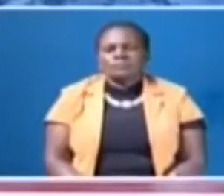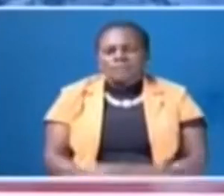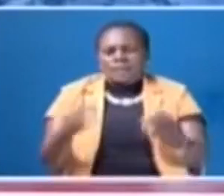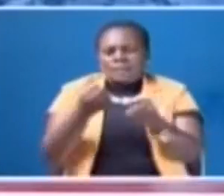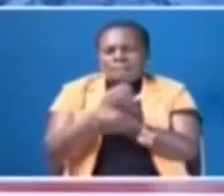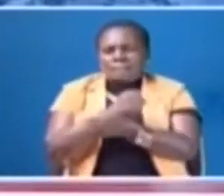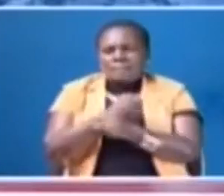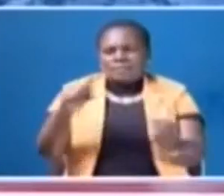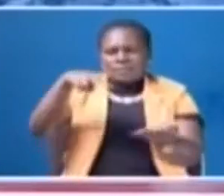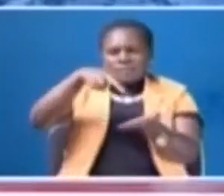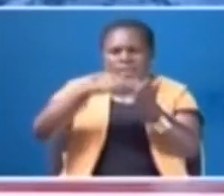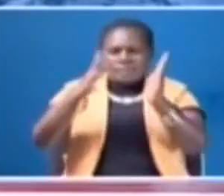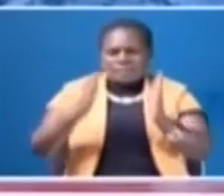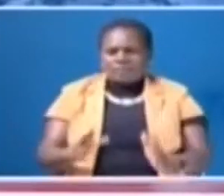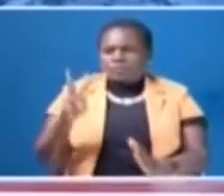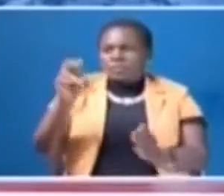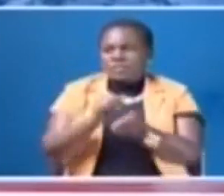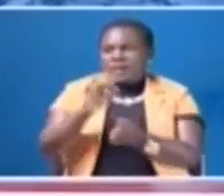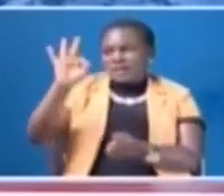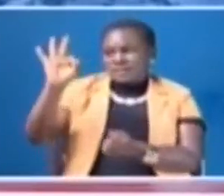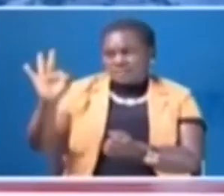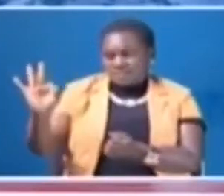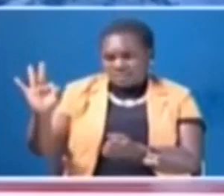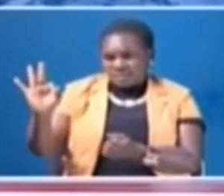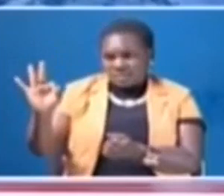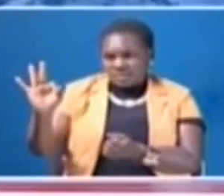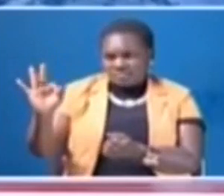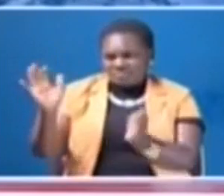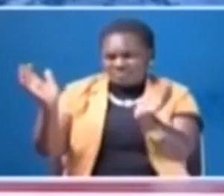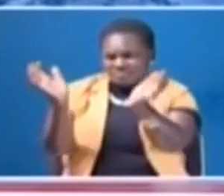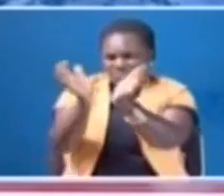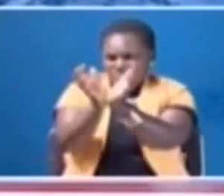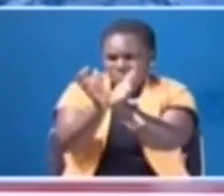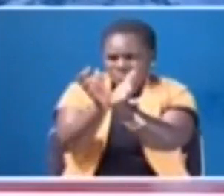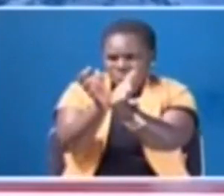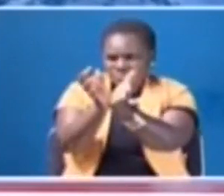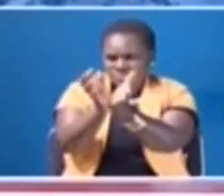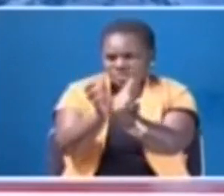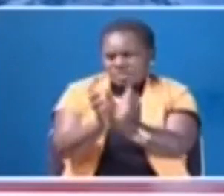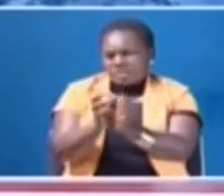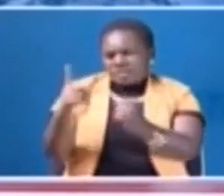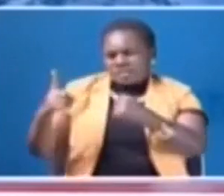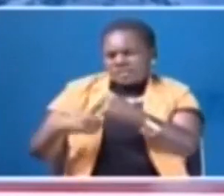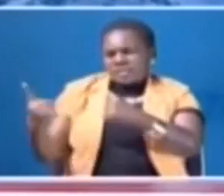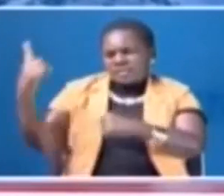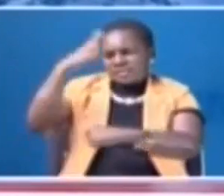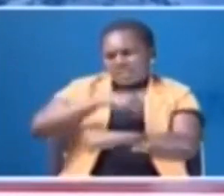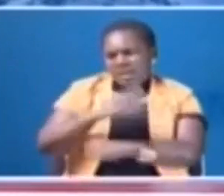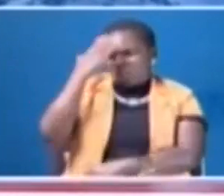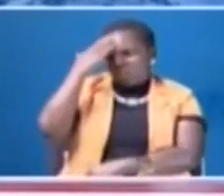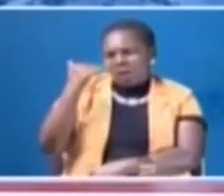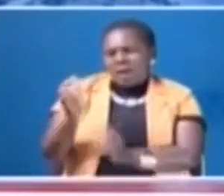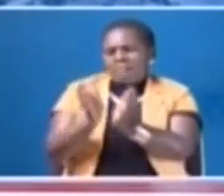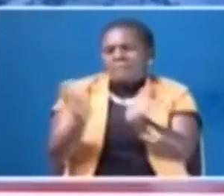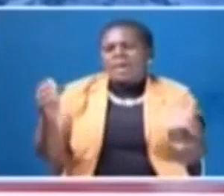A presidential aspirant in the 2013 general election, Jafar Isaac Sora, will remain in police custody for the next 6 days after he was denied bail